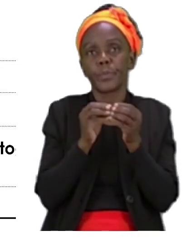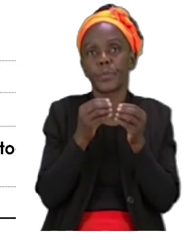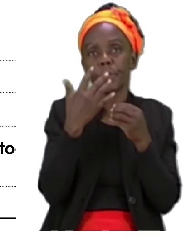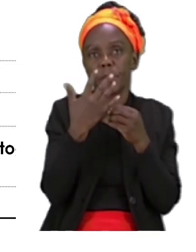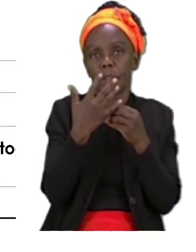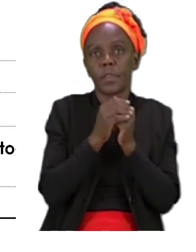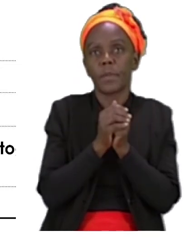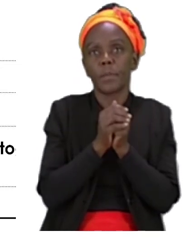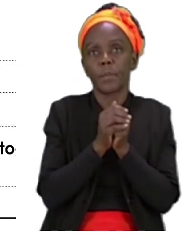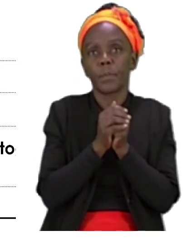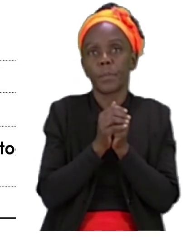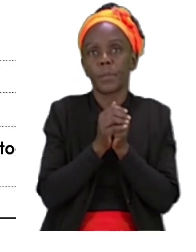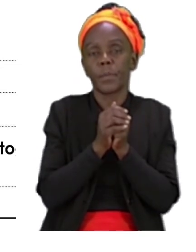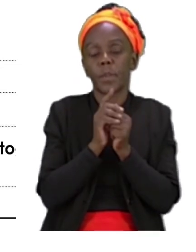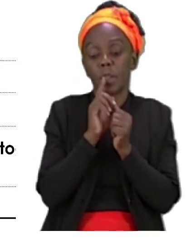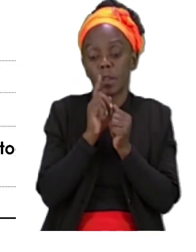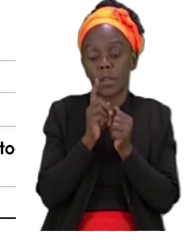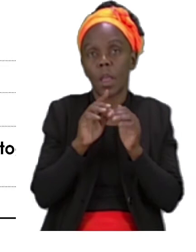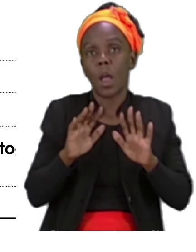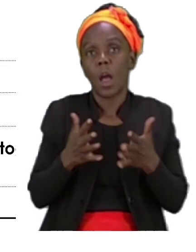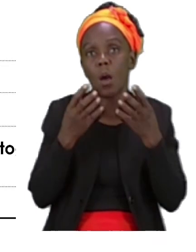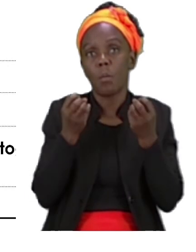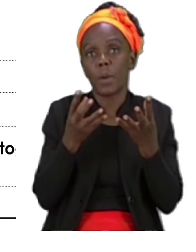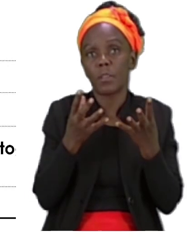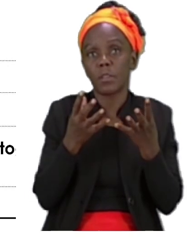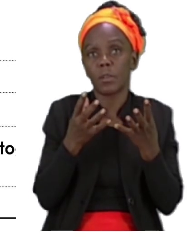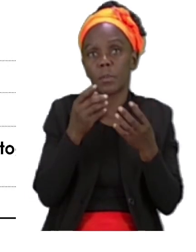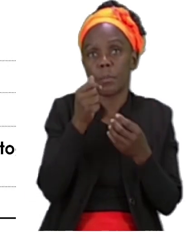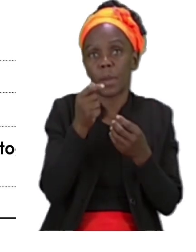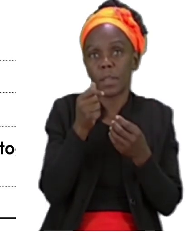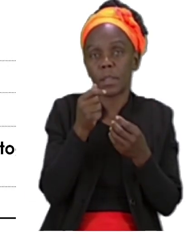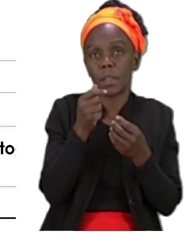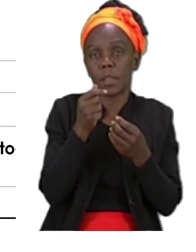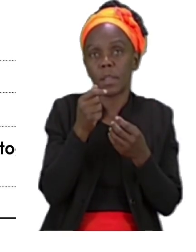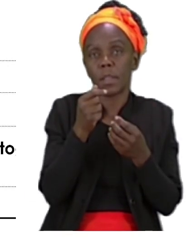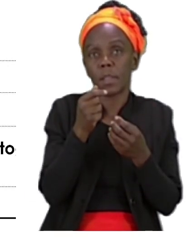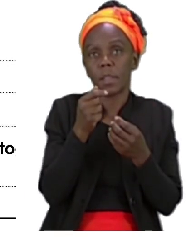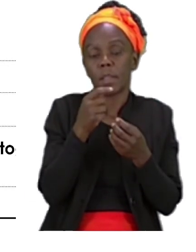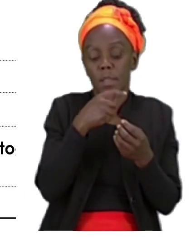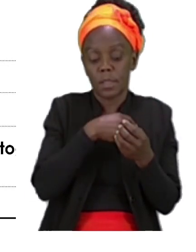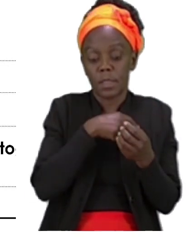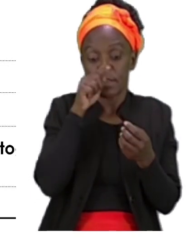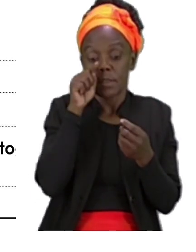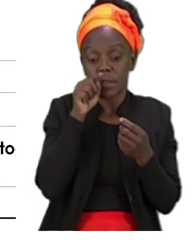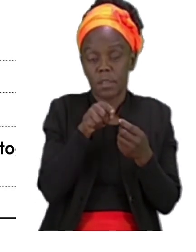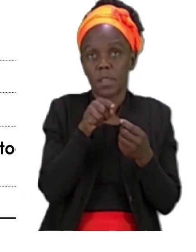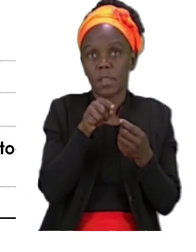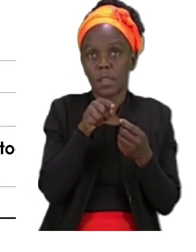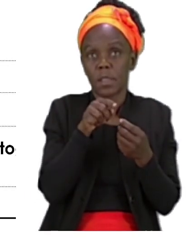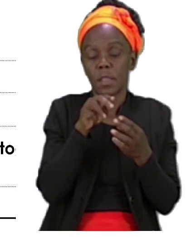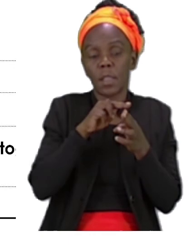Number 5 says, how much money did she spend more